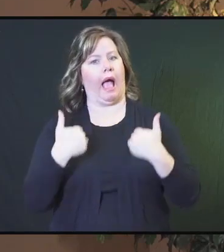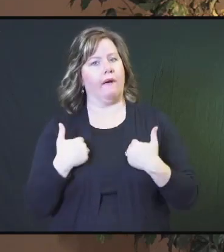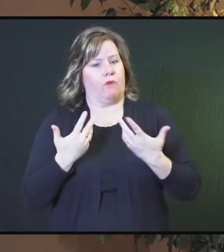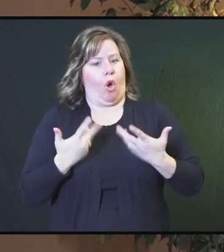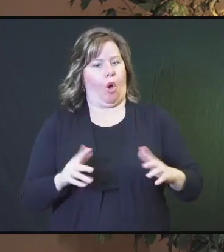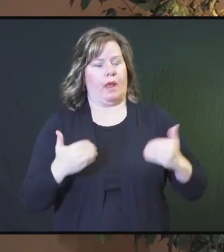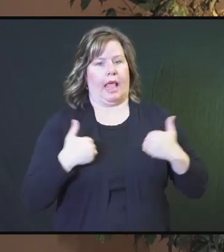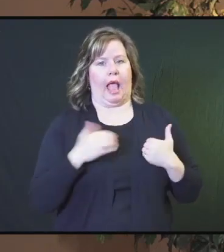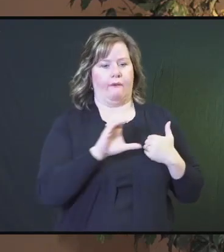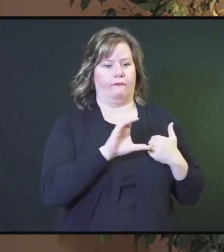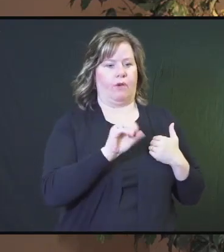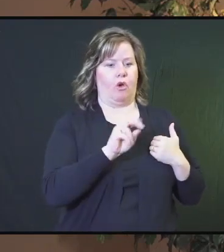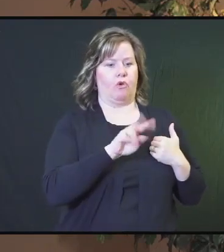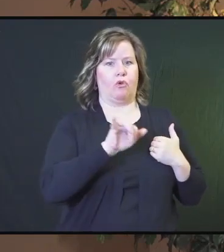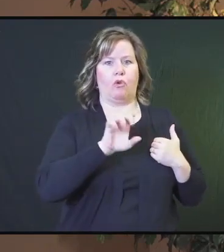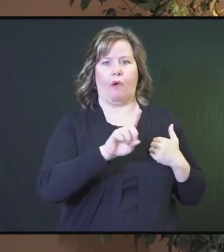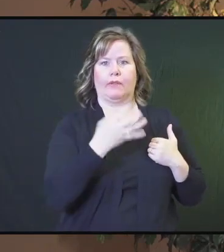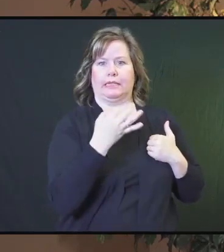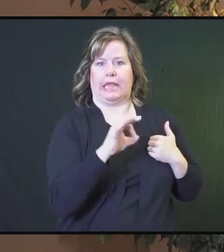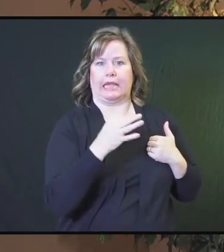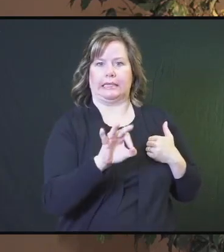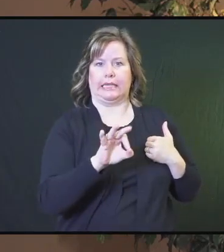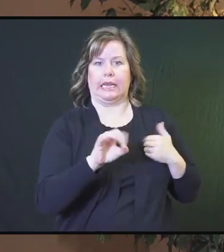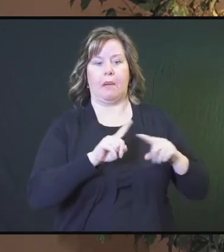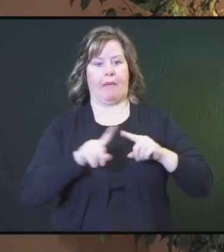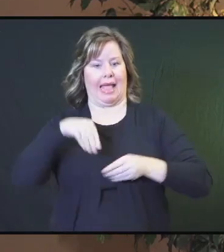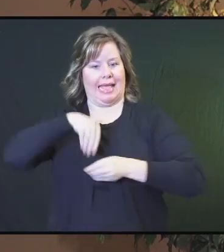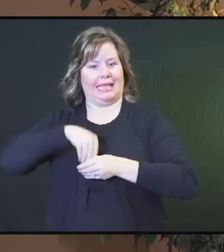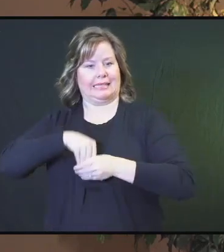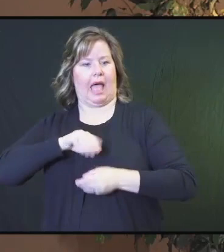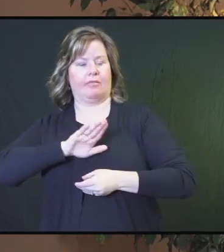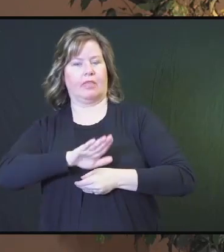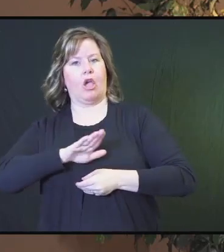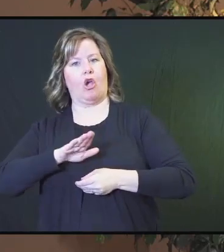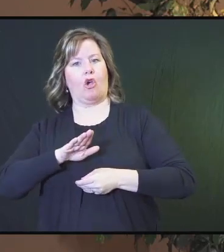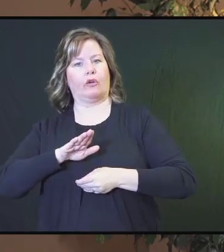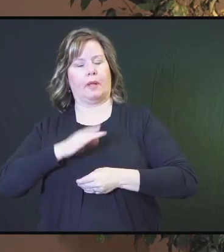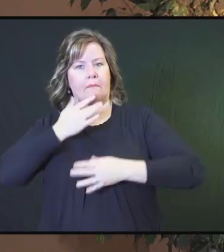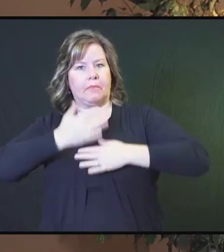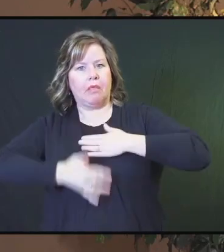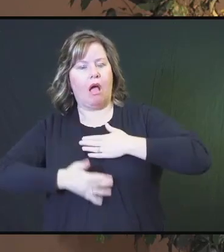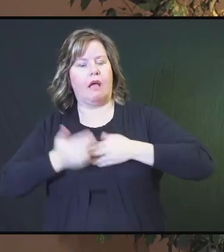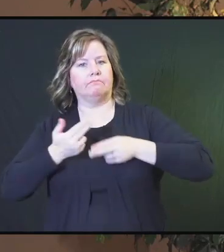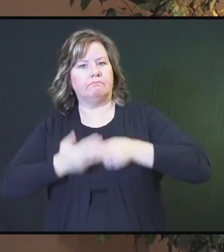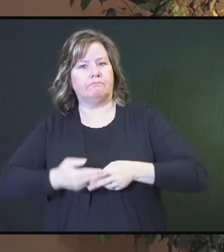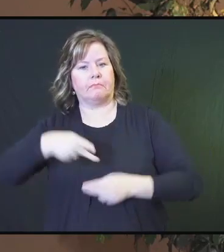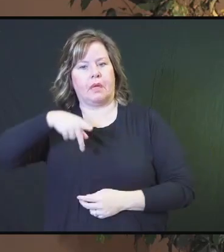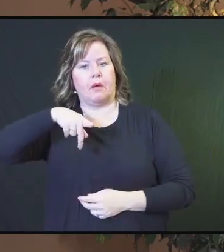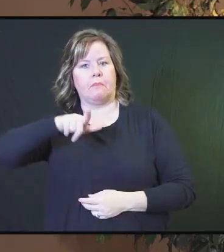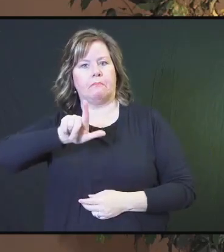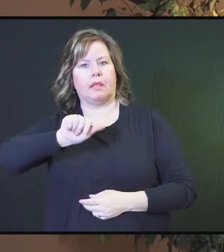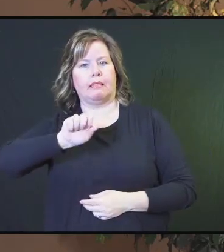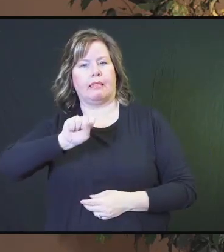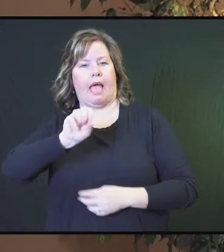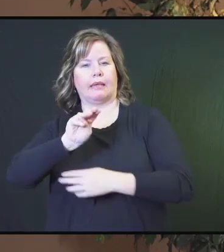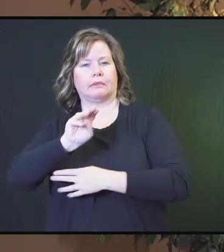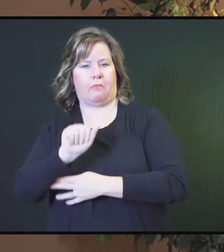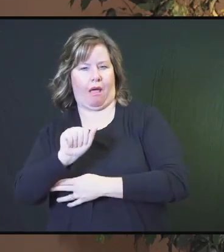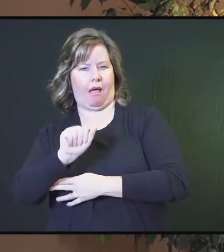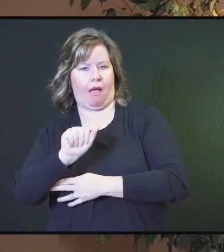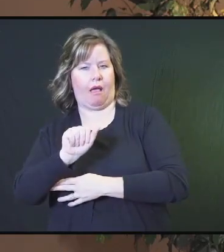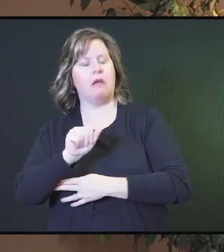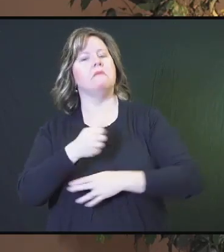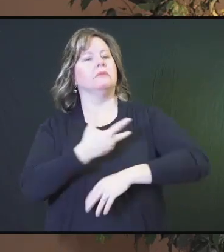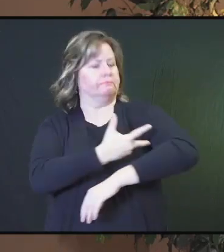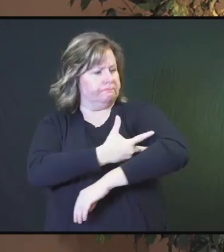have an immune response in most cases. And by taking their plasma and using that to treat people who are severely ill, we